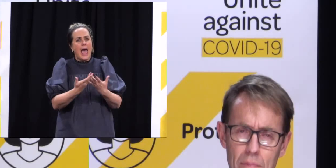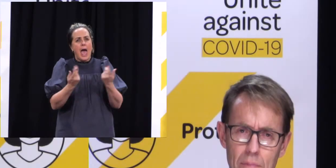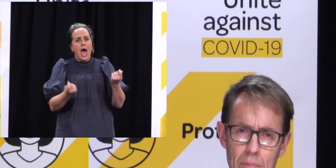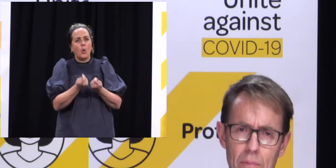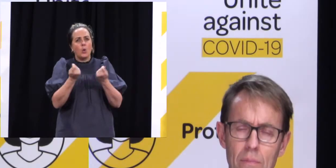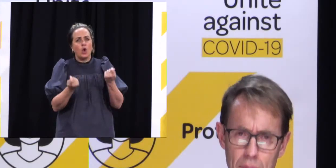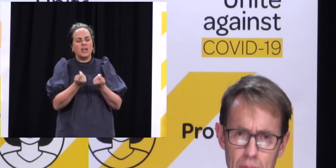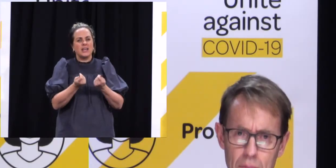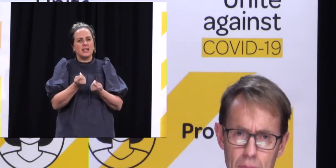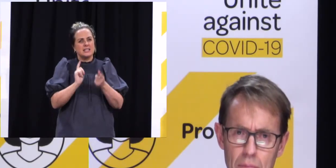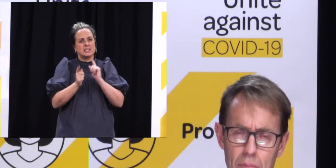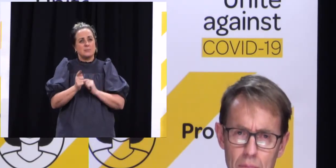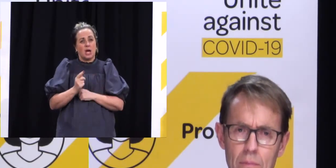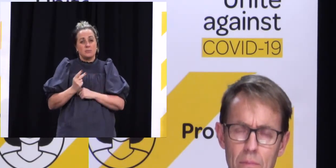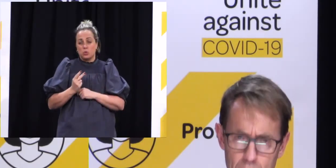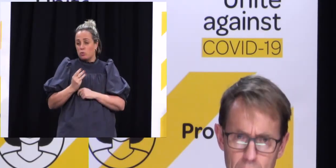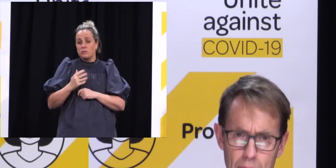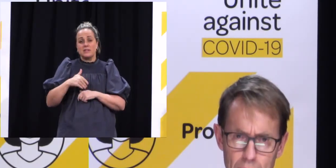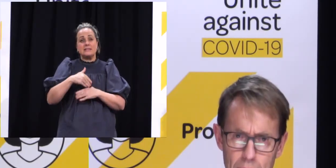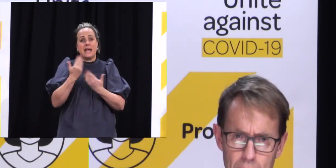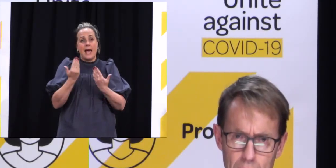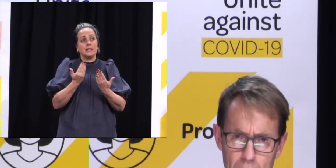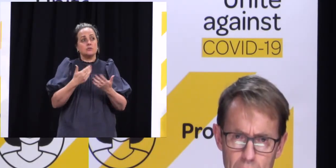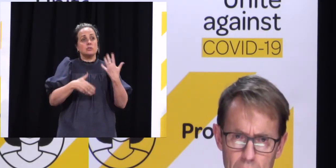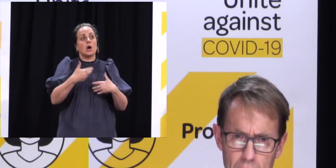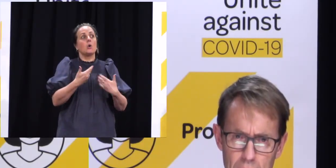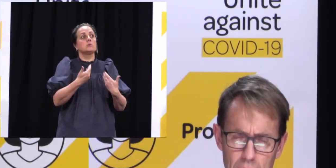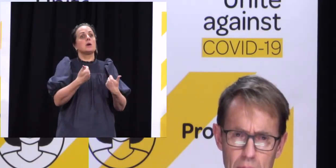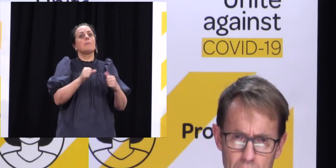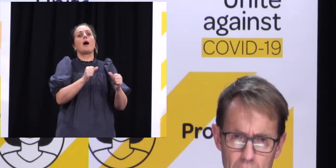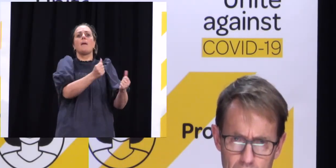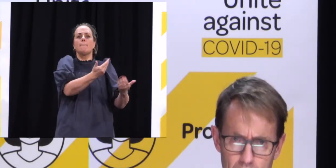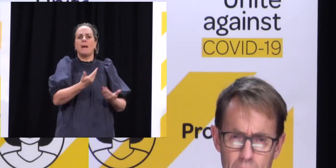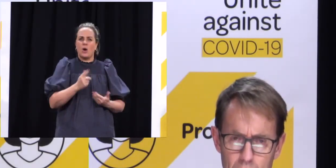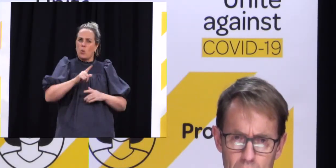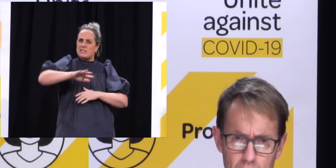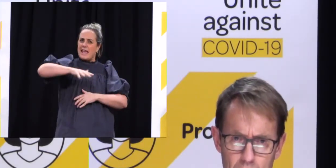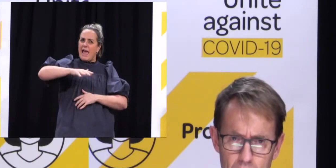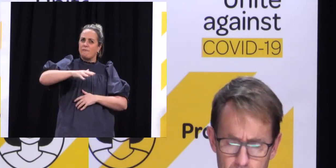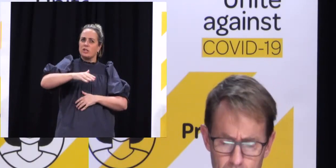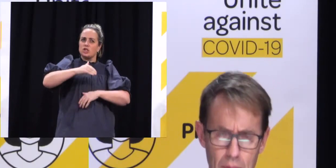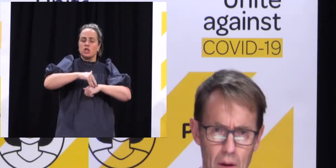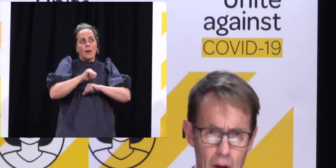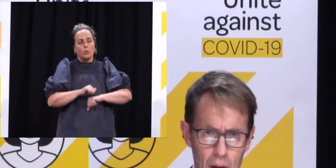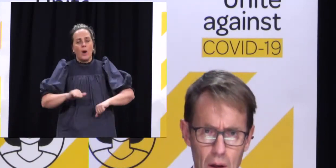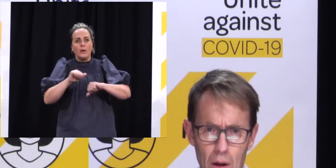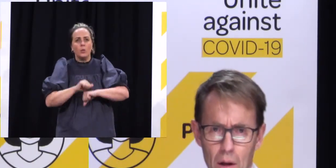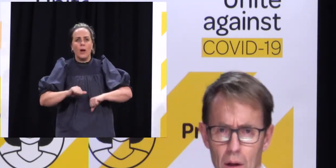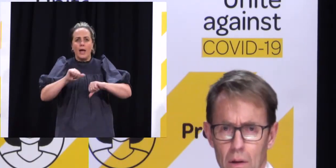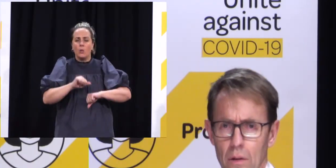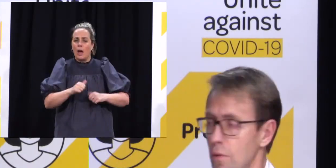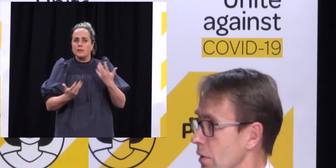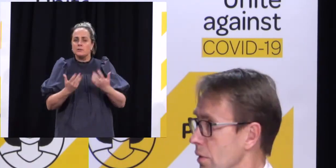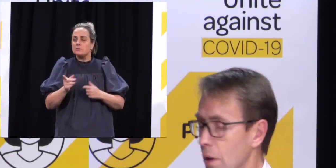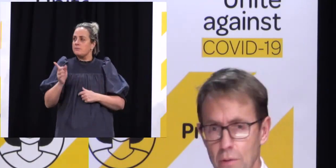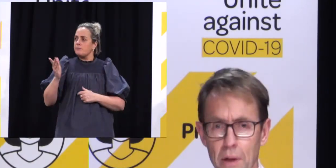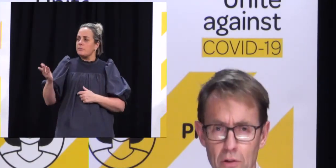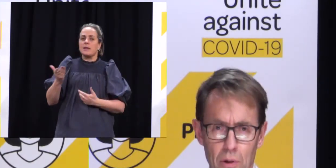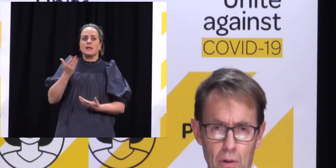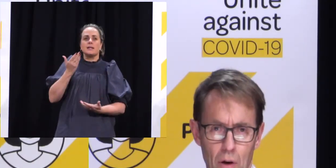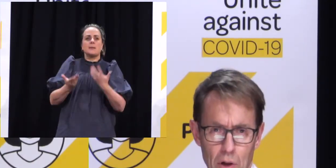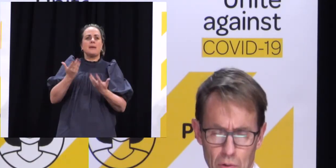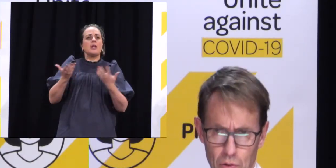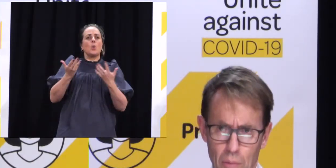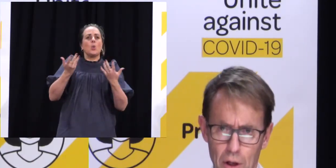up to days for people to get their results back. Sort of, where are they? What's the average, and what's the longest that tests are? Depends on where you were swabbed. It